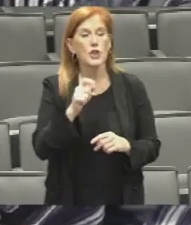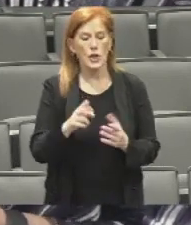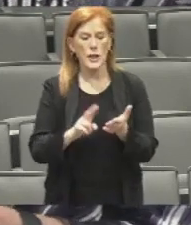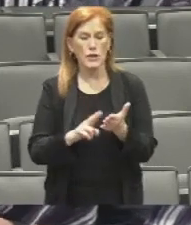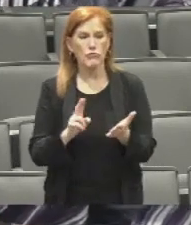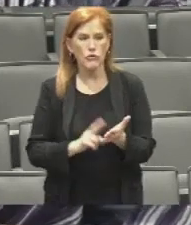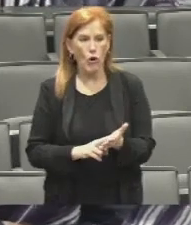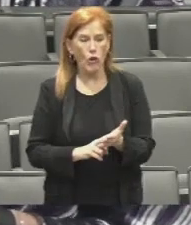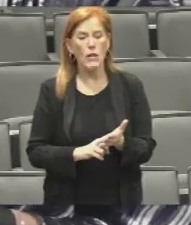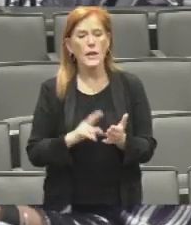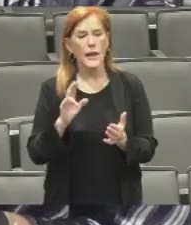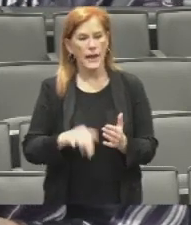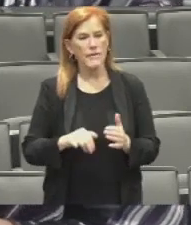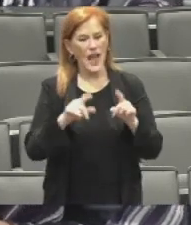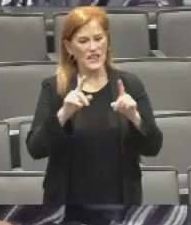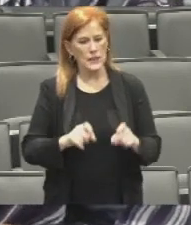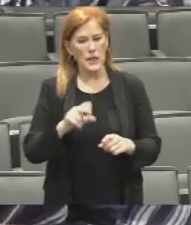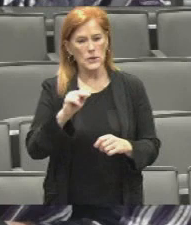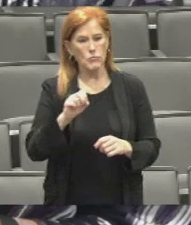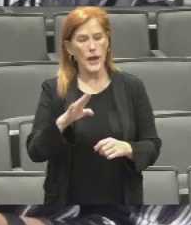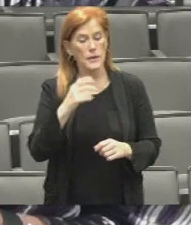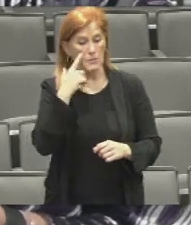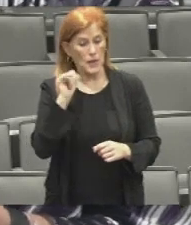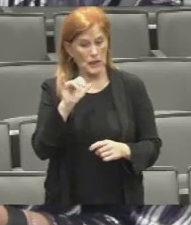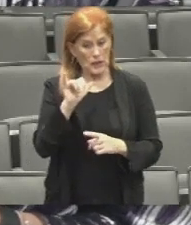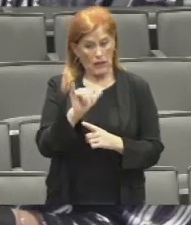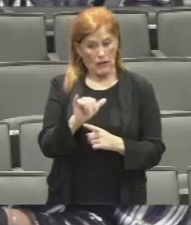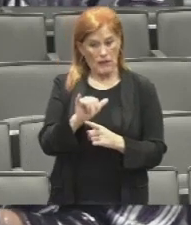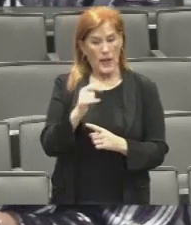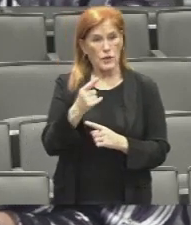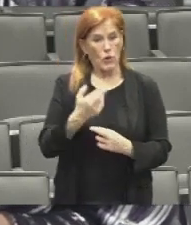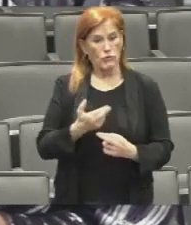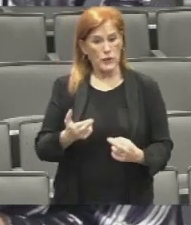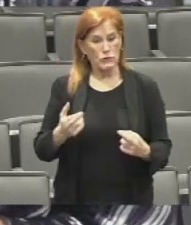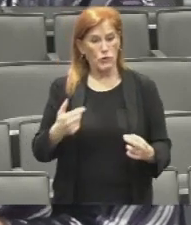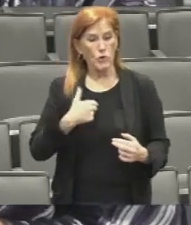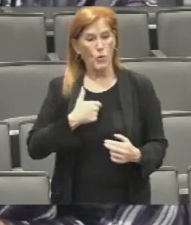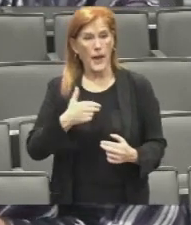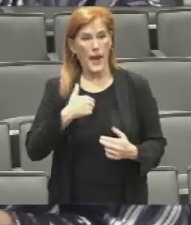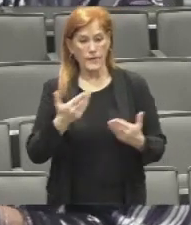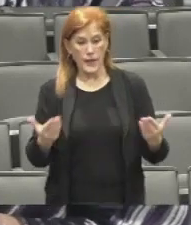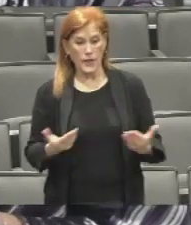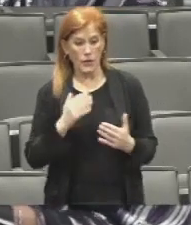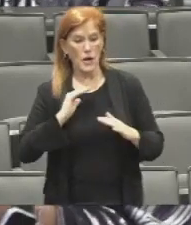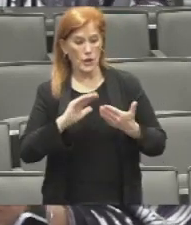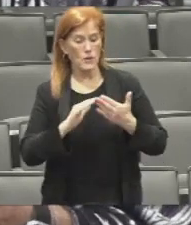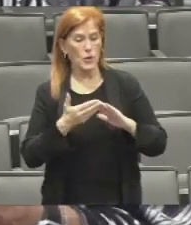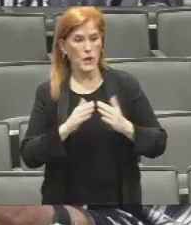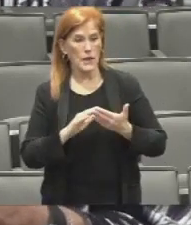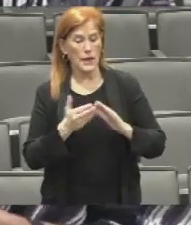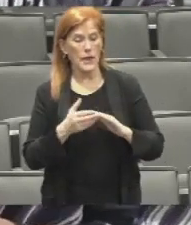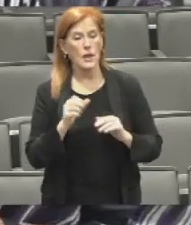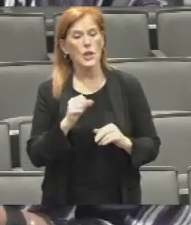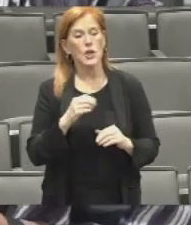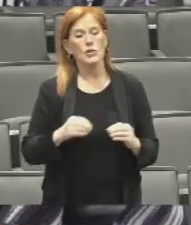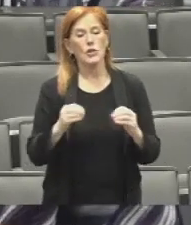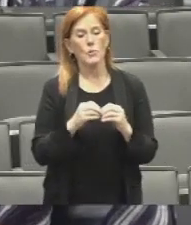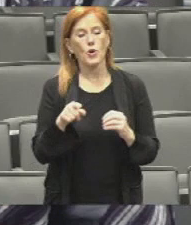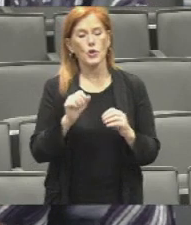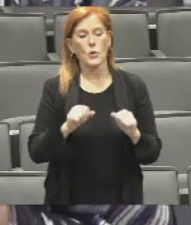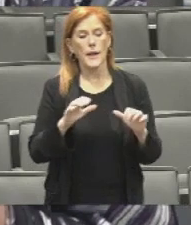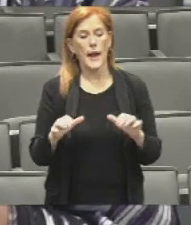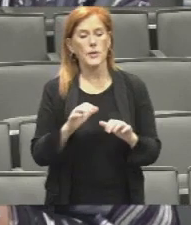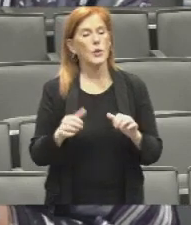in Test Nebraska, because that is a resource we have in our community. So the more you can do